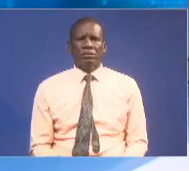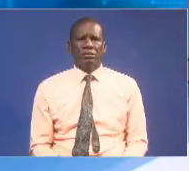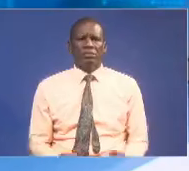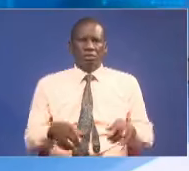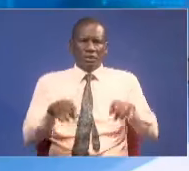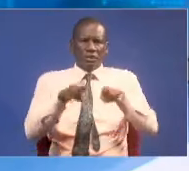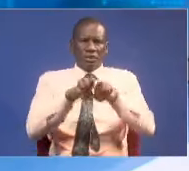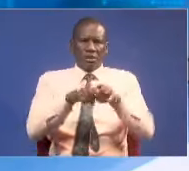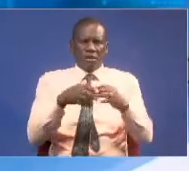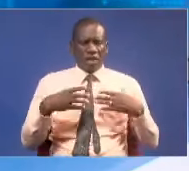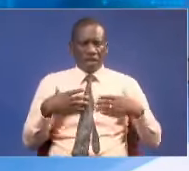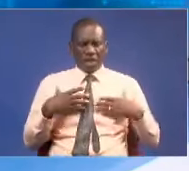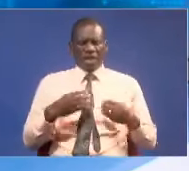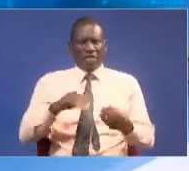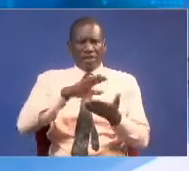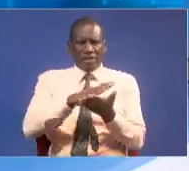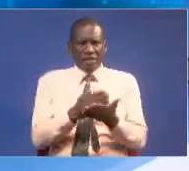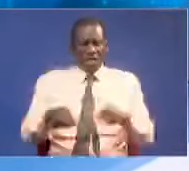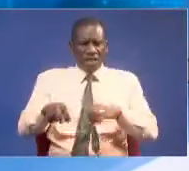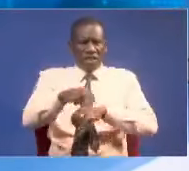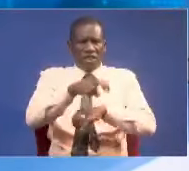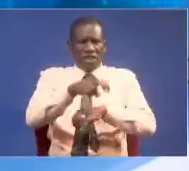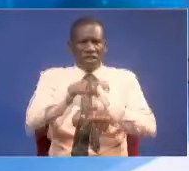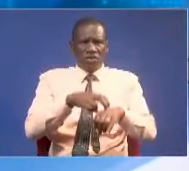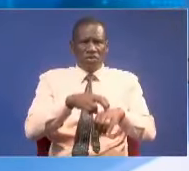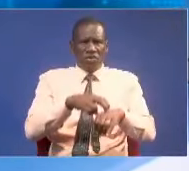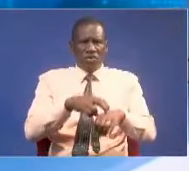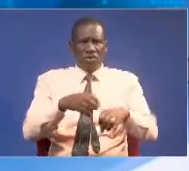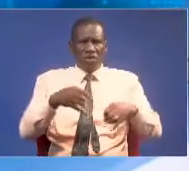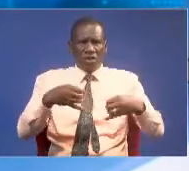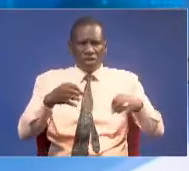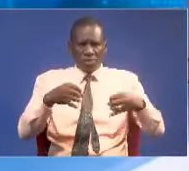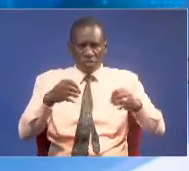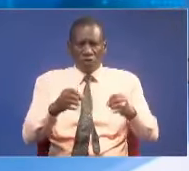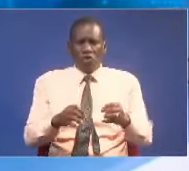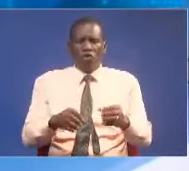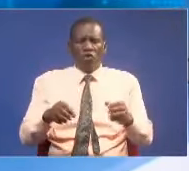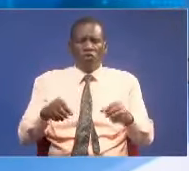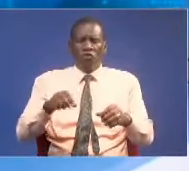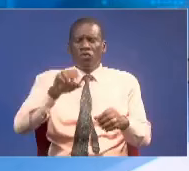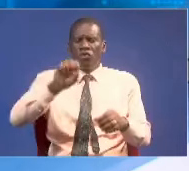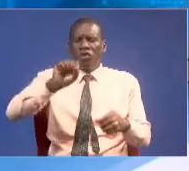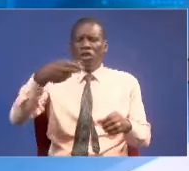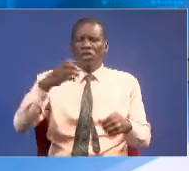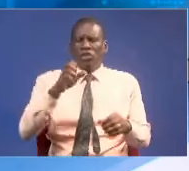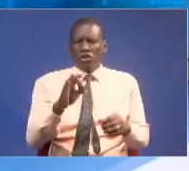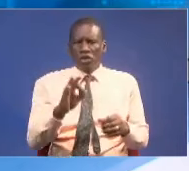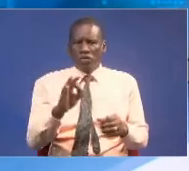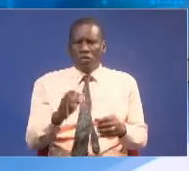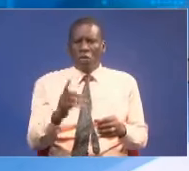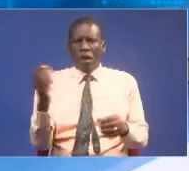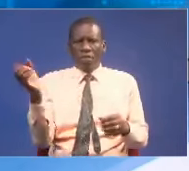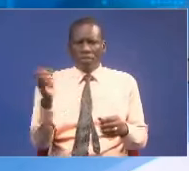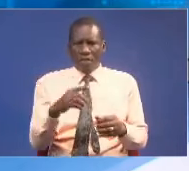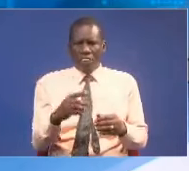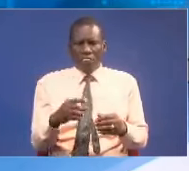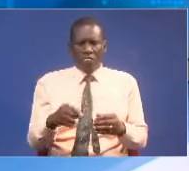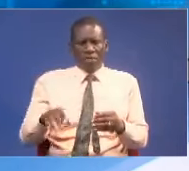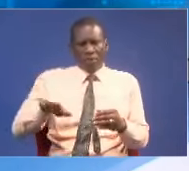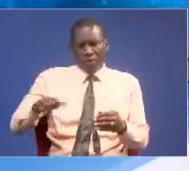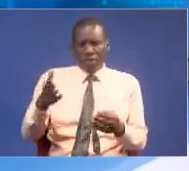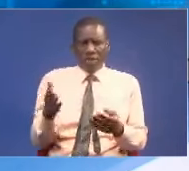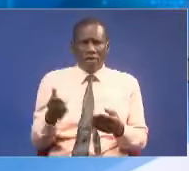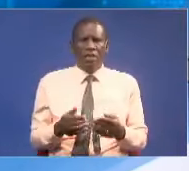still in the health sector, the nationwide rollout of the Social Health Insurance Fund, SHIF, just a month away, the call